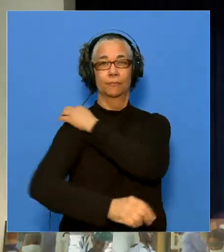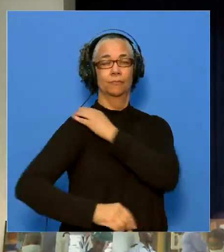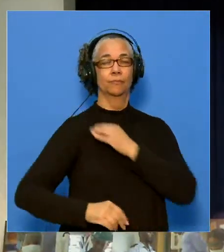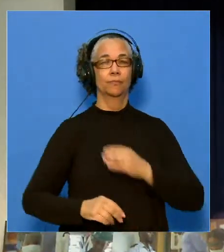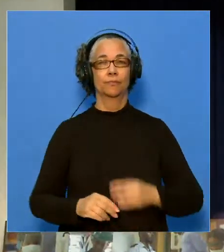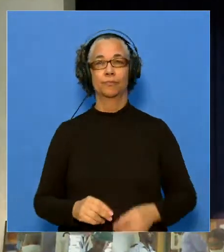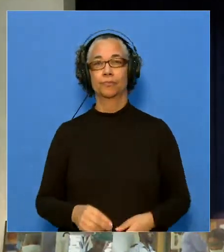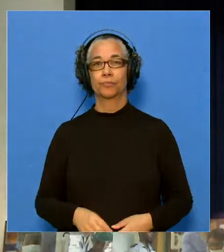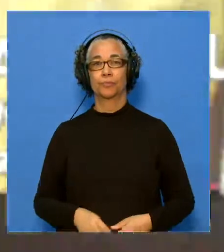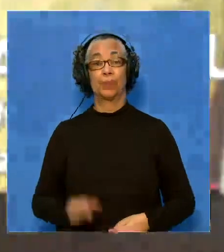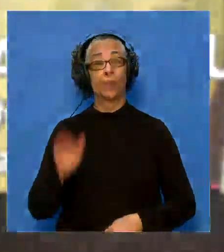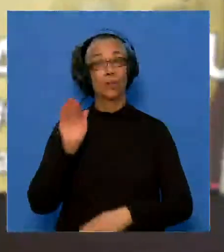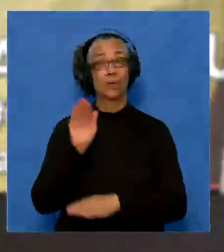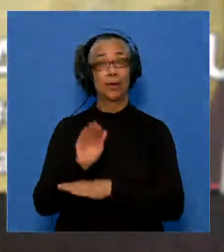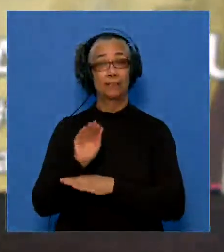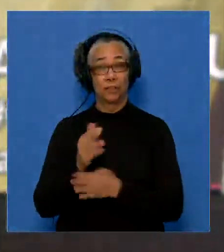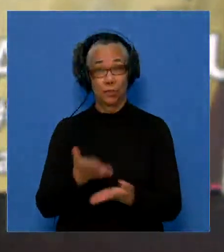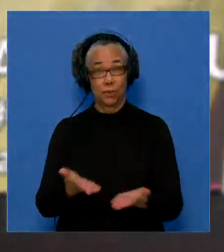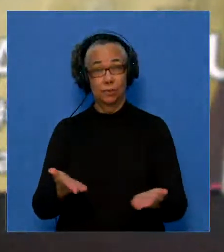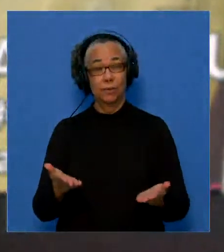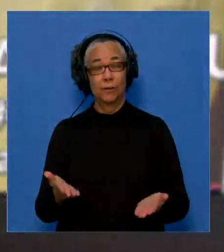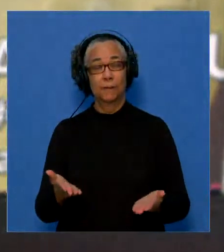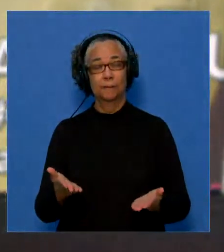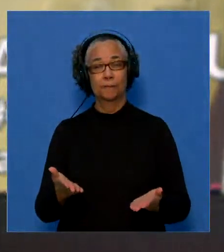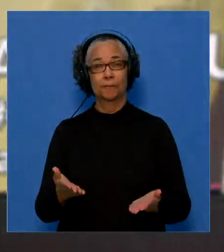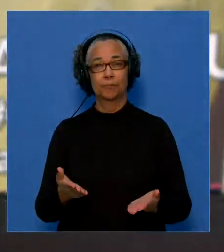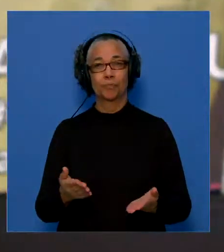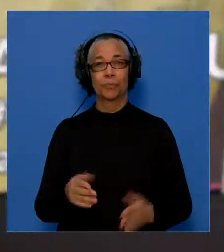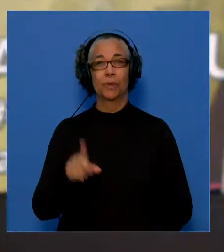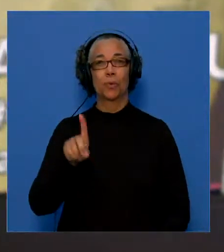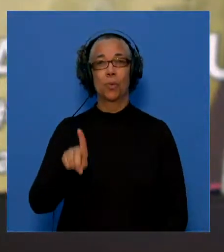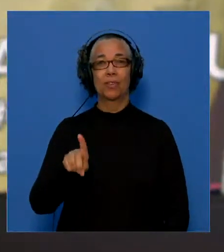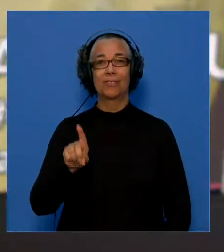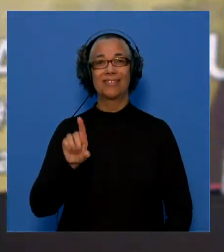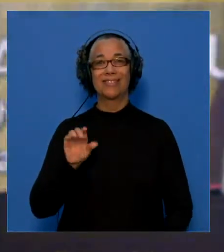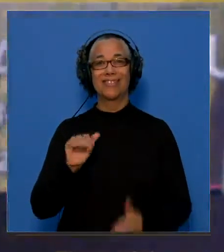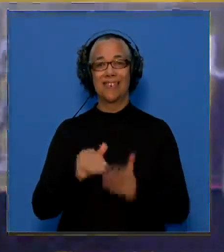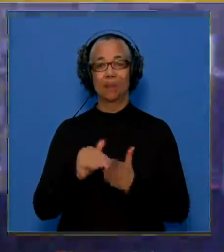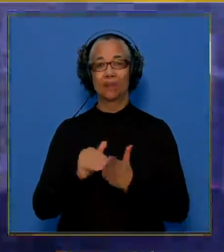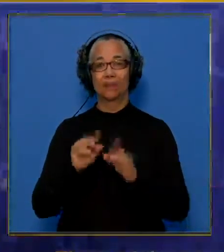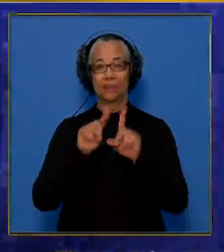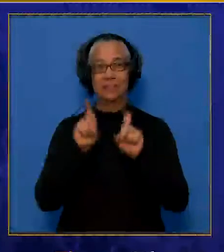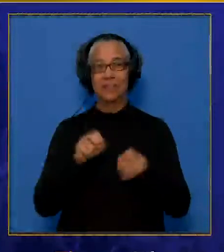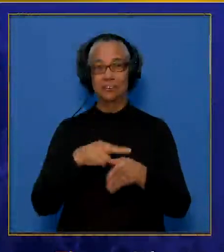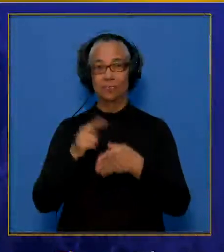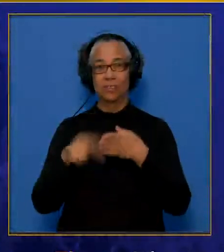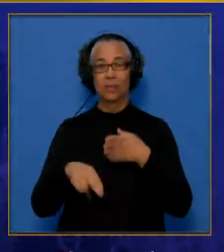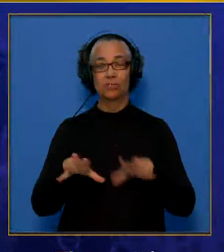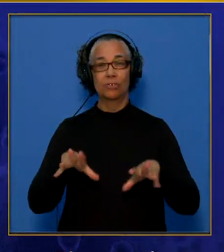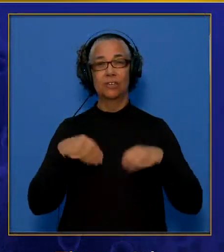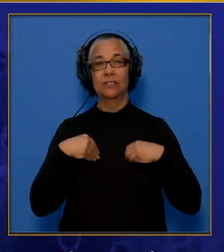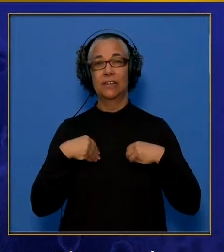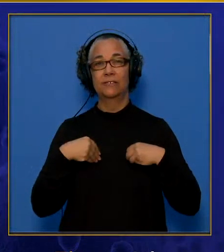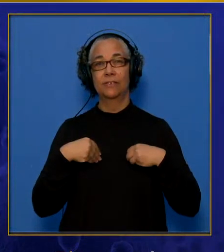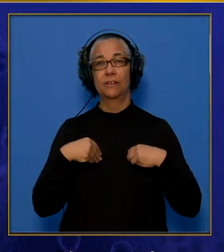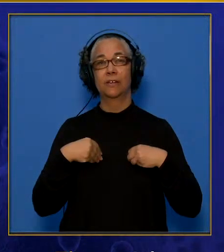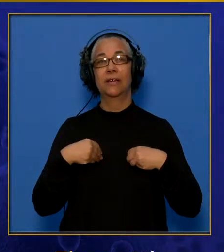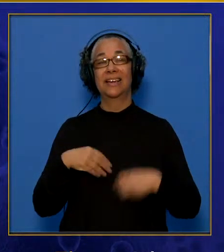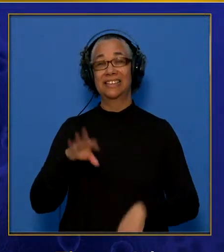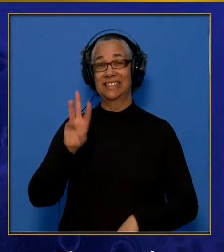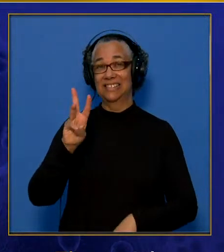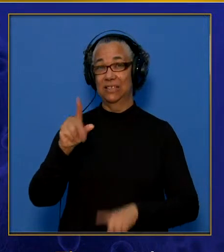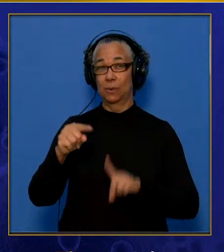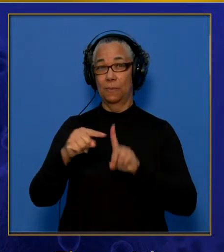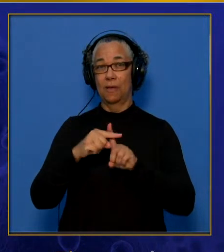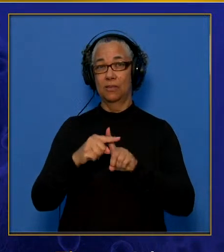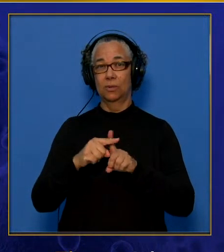Good afternoon, everyone. There were 1,000 test results received by the Ministry of Health since the last update, and 6 were positive